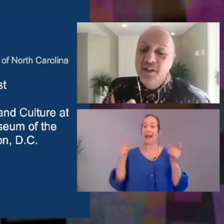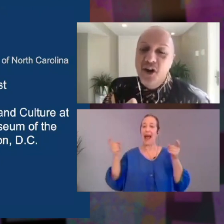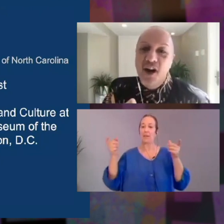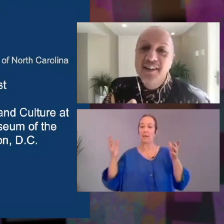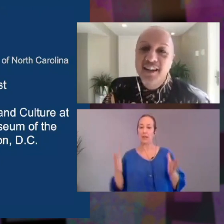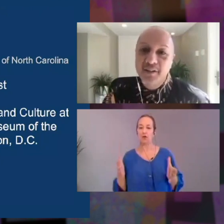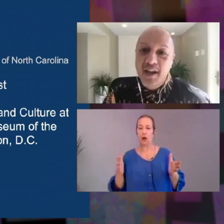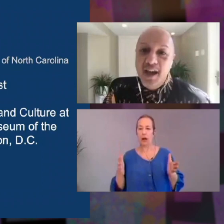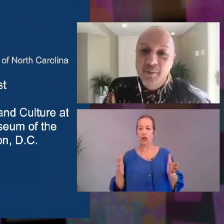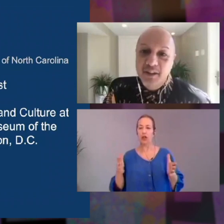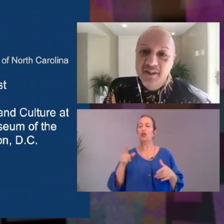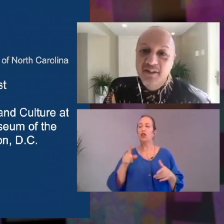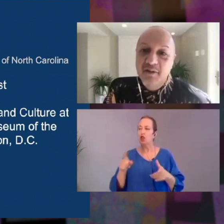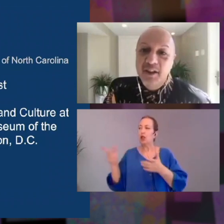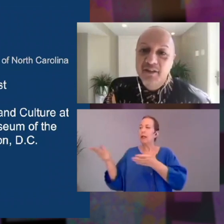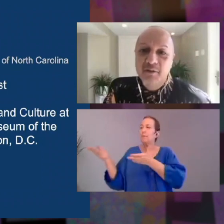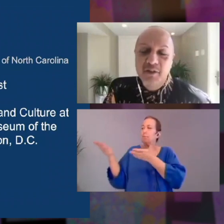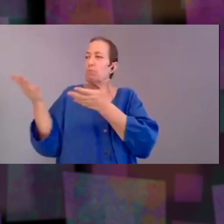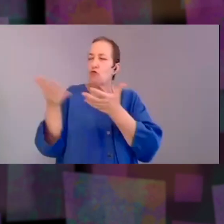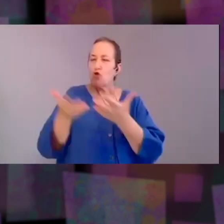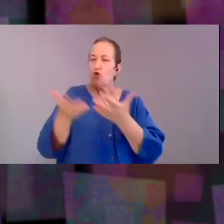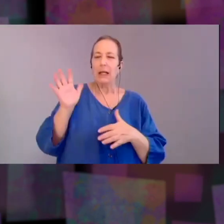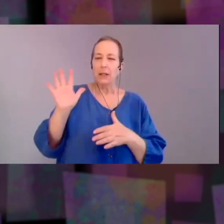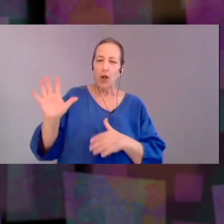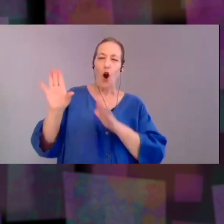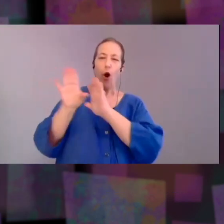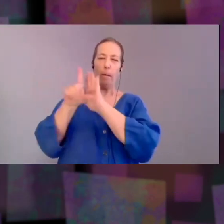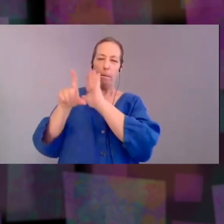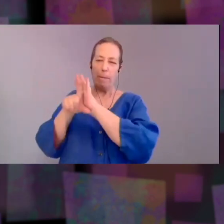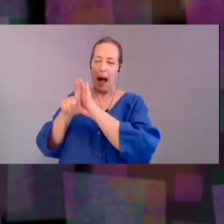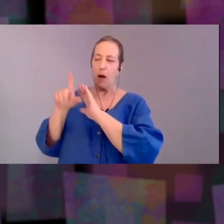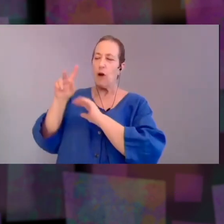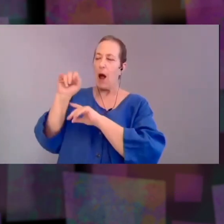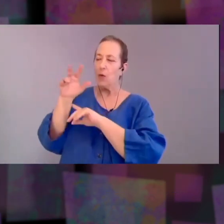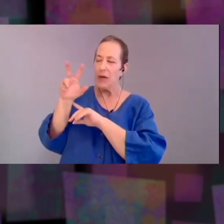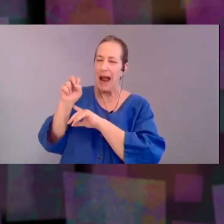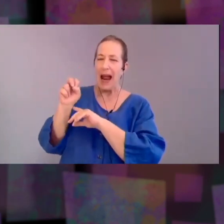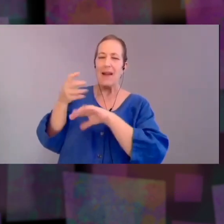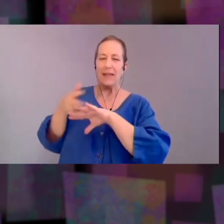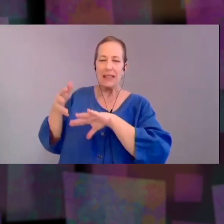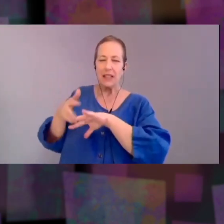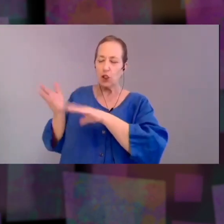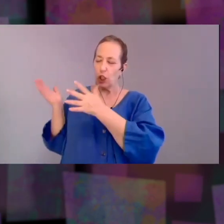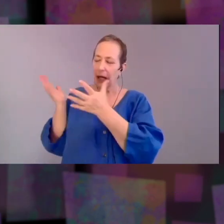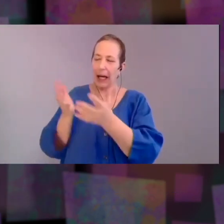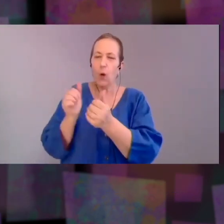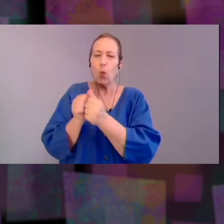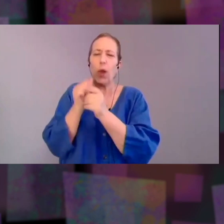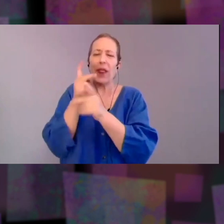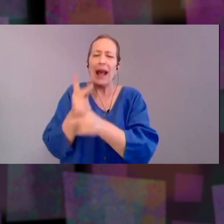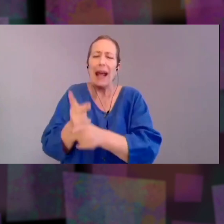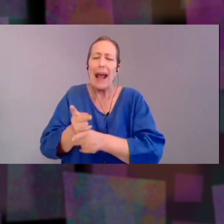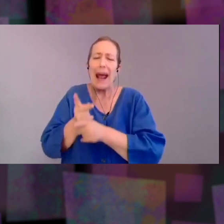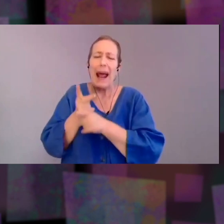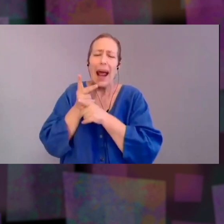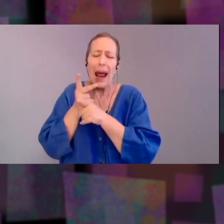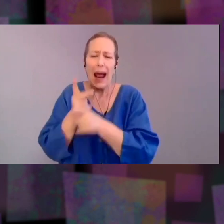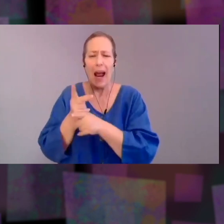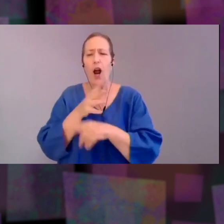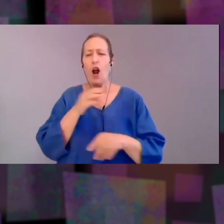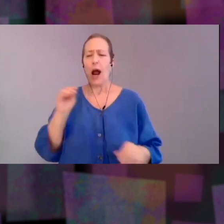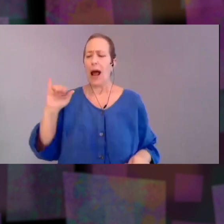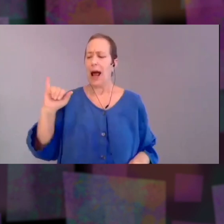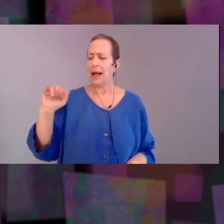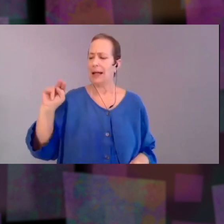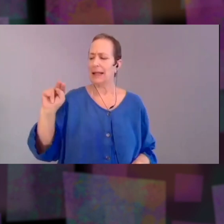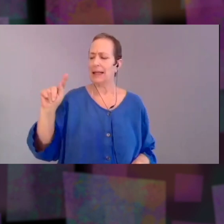Native, non-Native, and mixed spaces with such care and integrity. Enjoy, and I'll be back with you in just